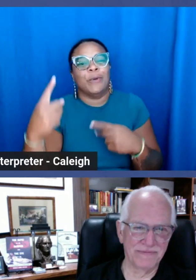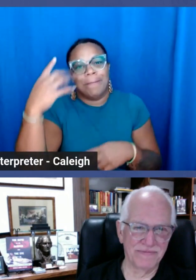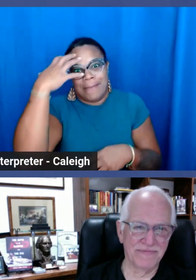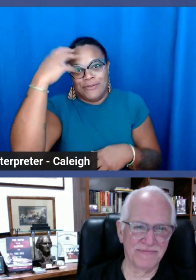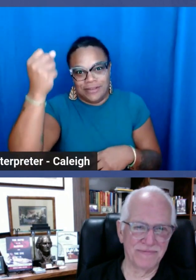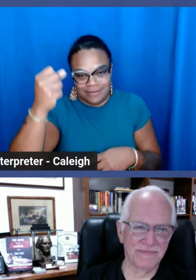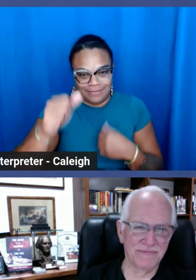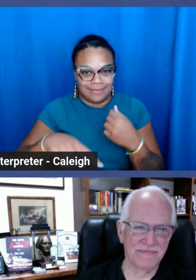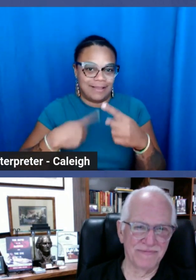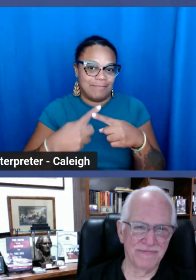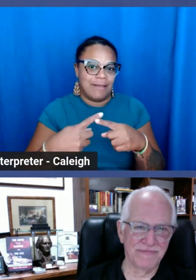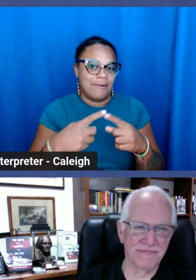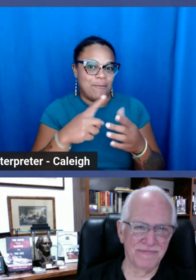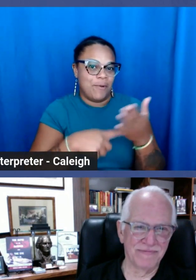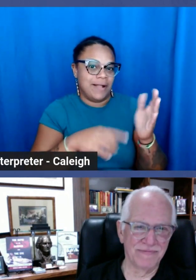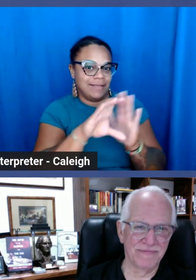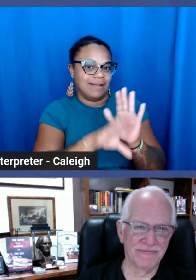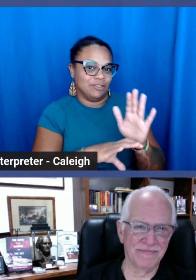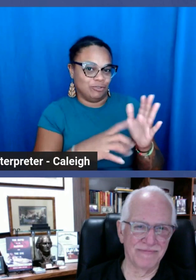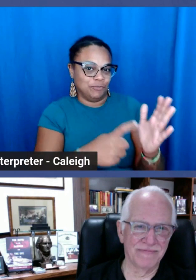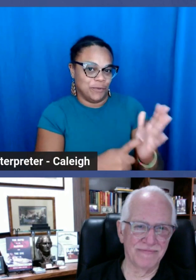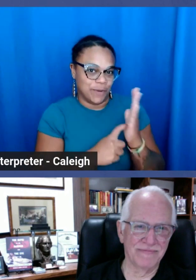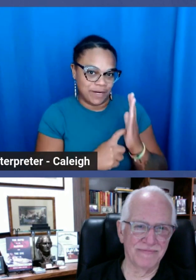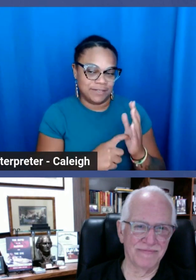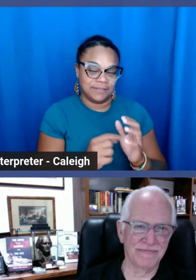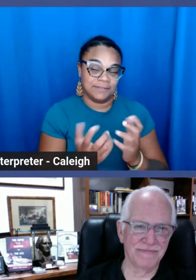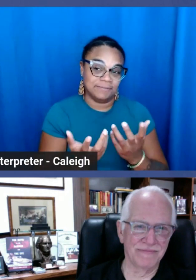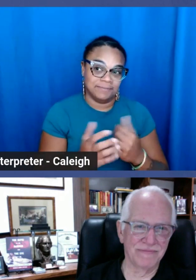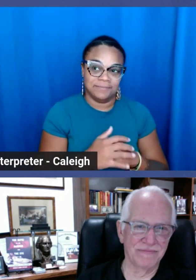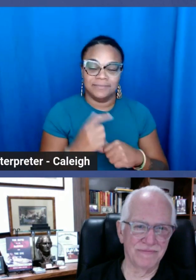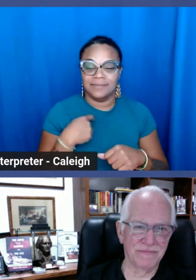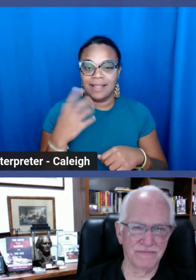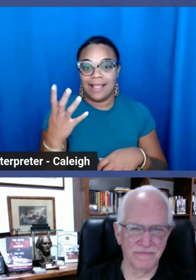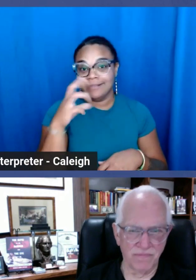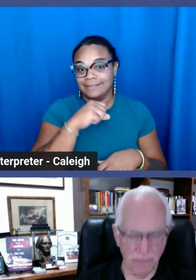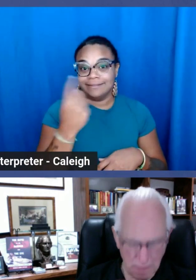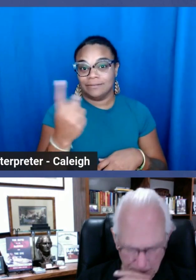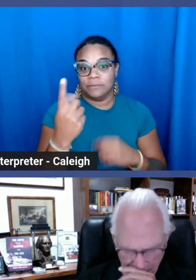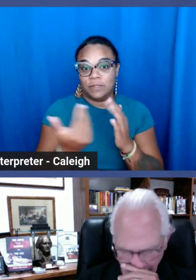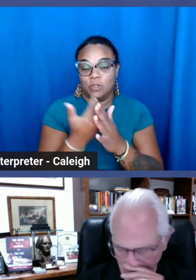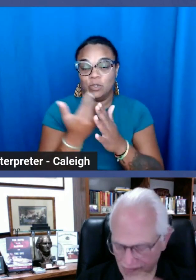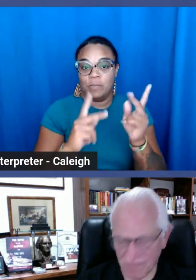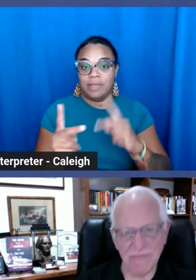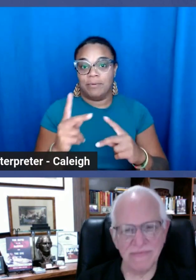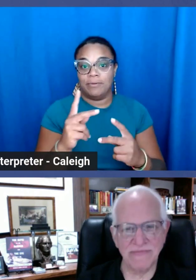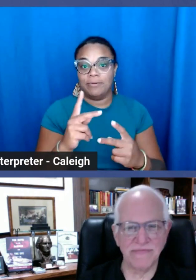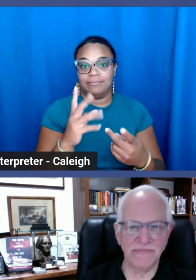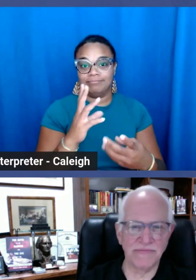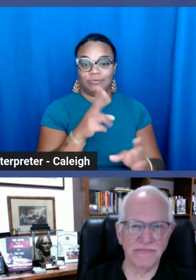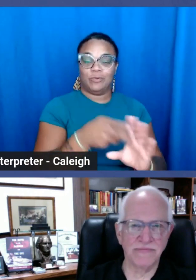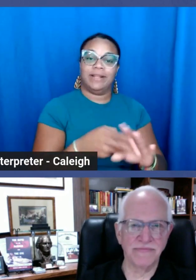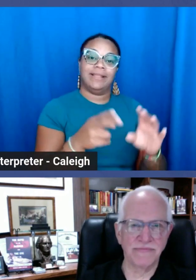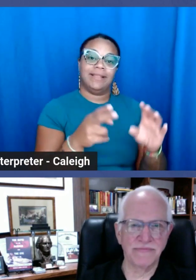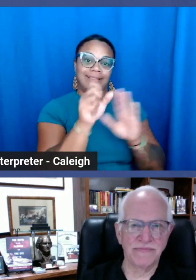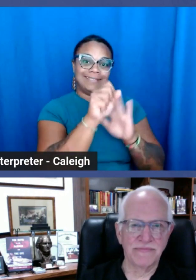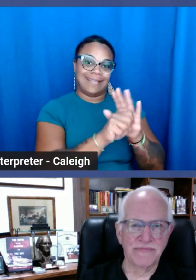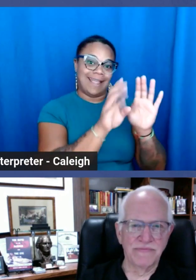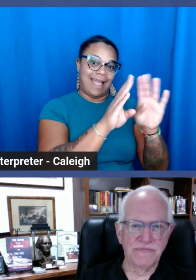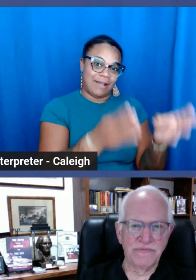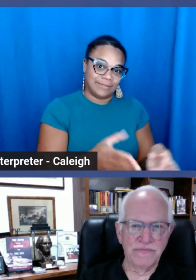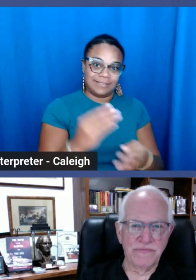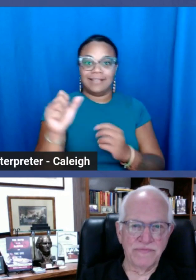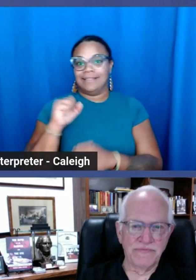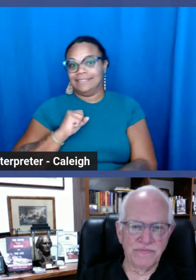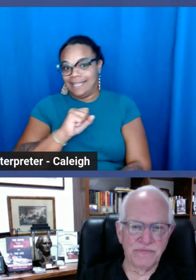what the Constitution requires. I suppose there's always new people coming into these state houses and senates, and so they've